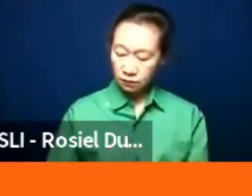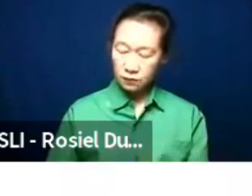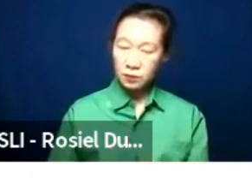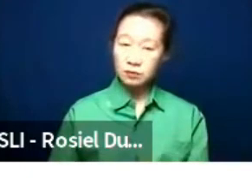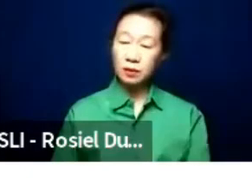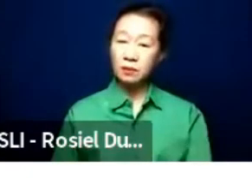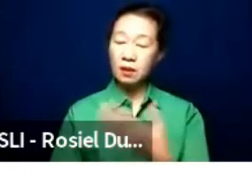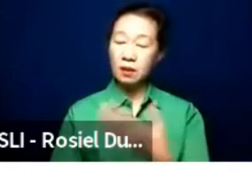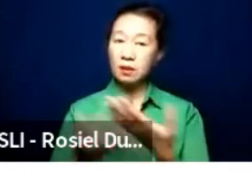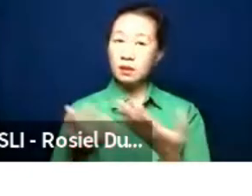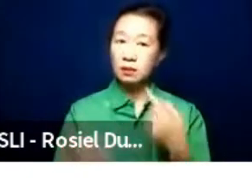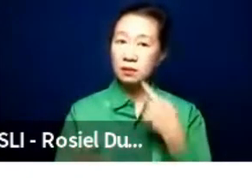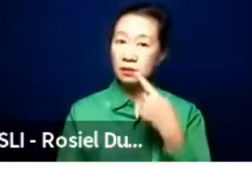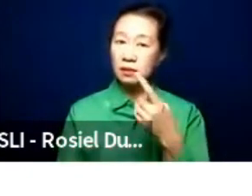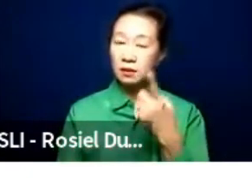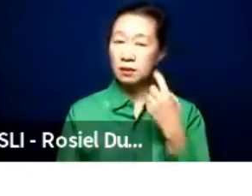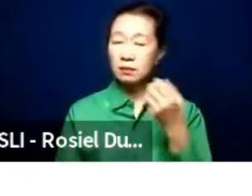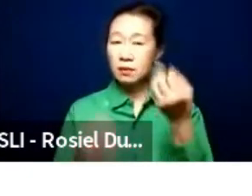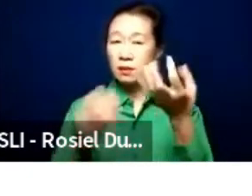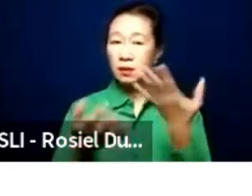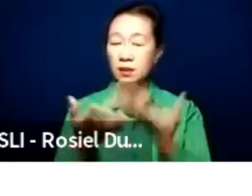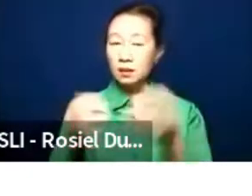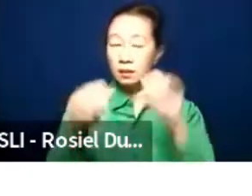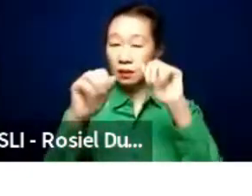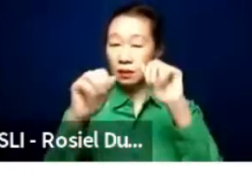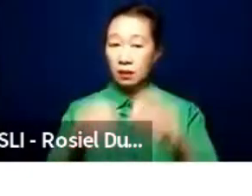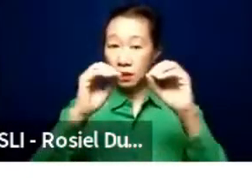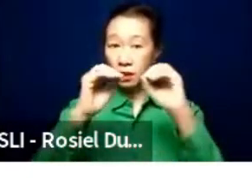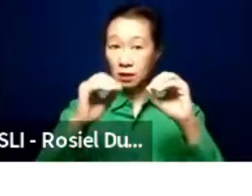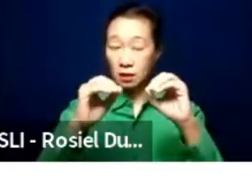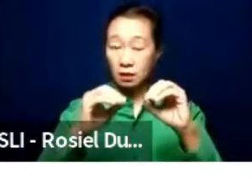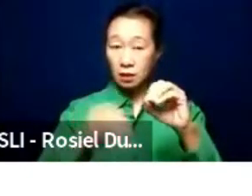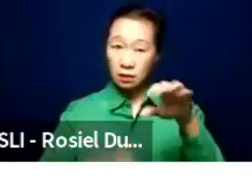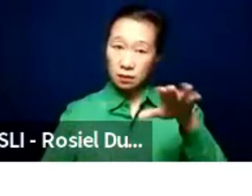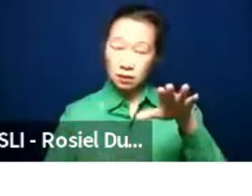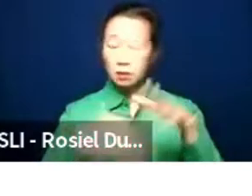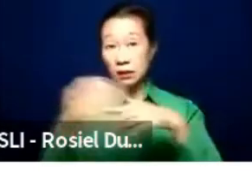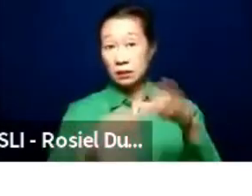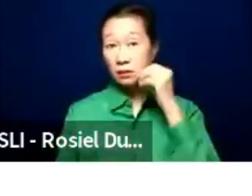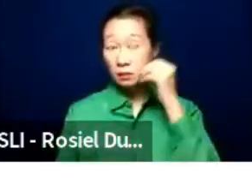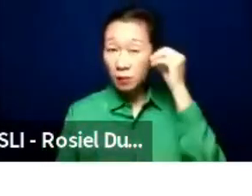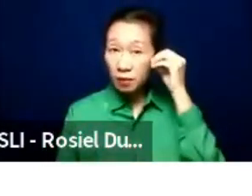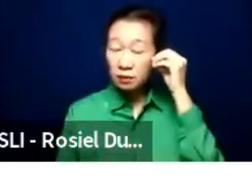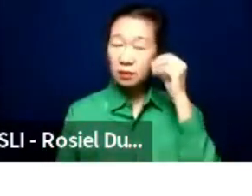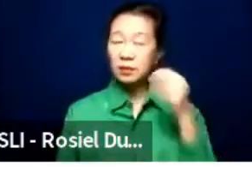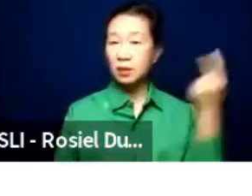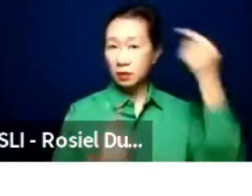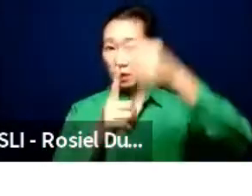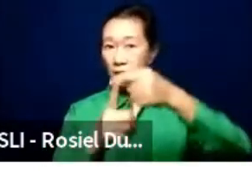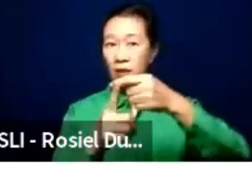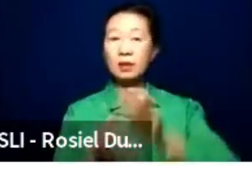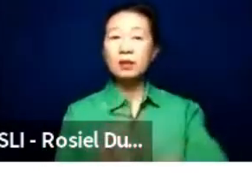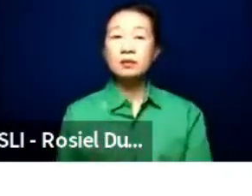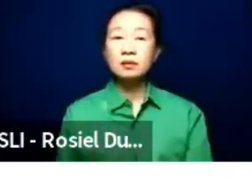that nabanggit na natin kanina, no? There are so many things that you can teach your child, even at home, that will target vocational